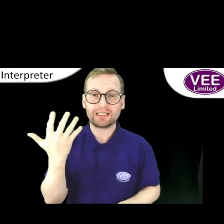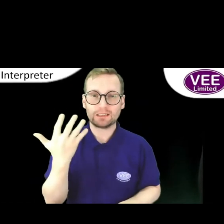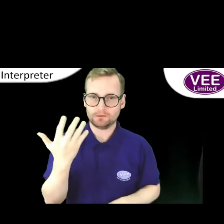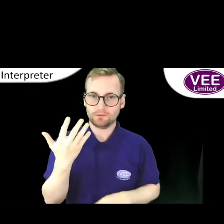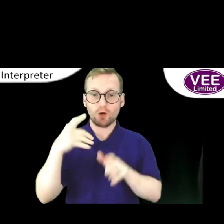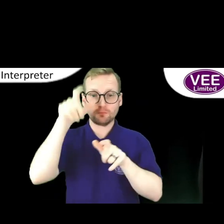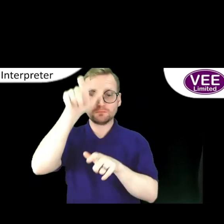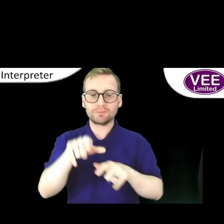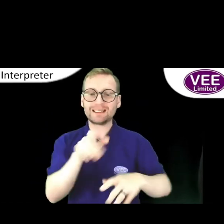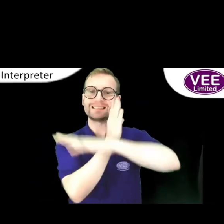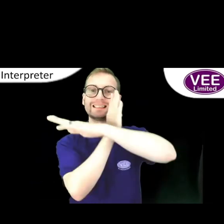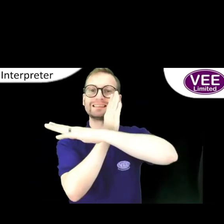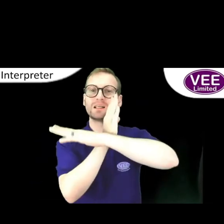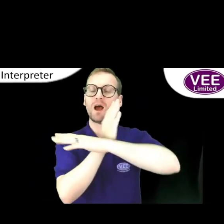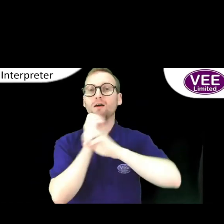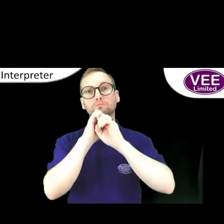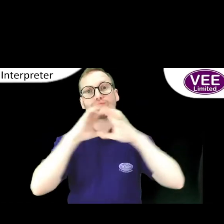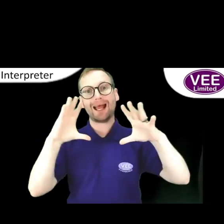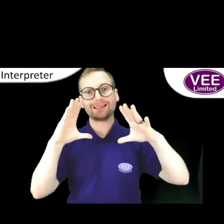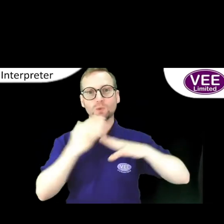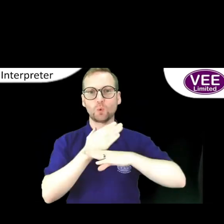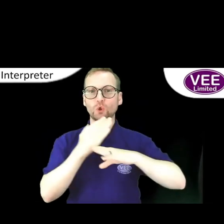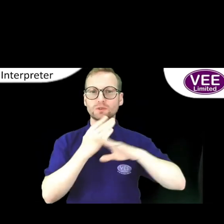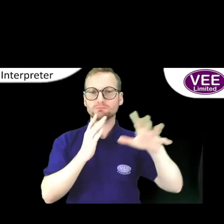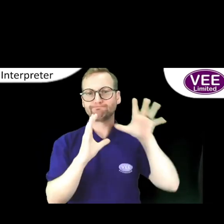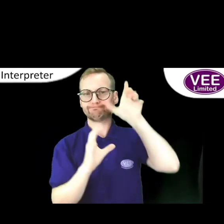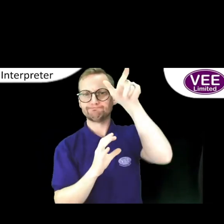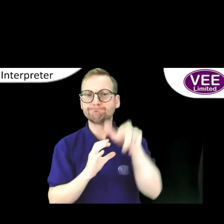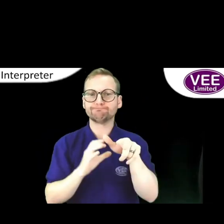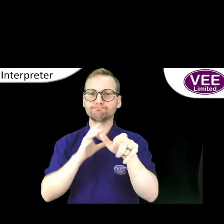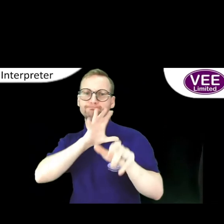pieces of brightly painted wood fitted together.